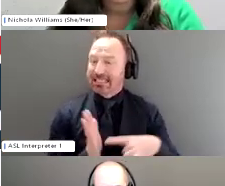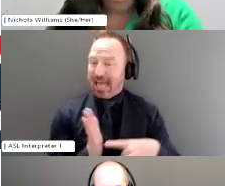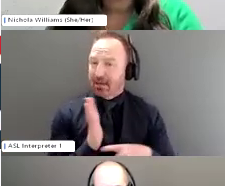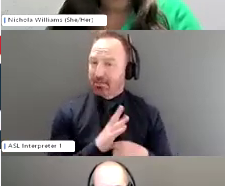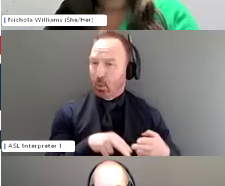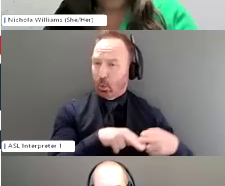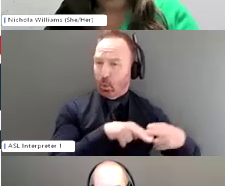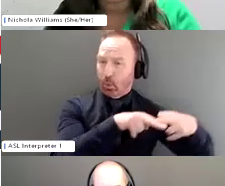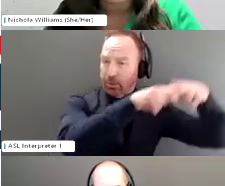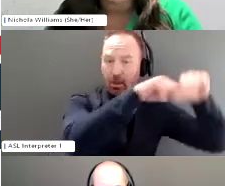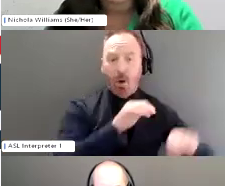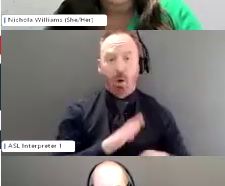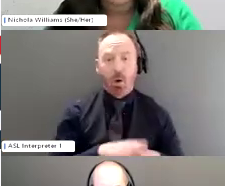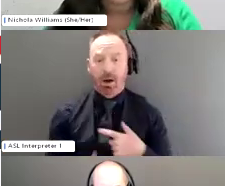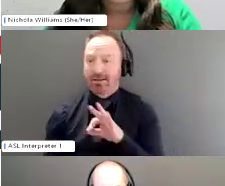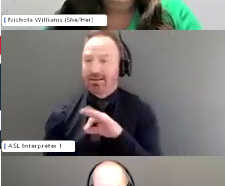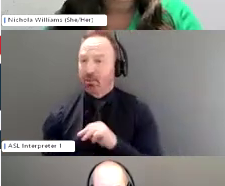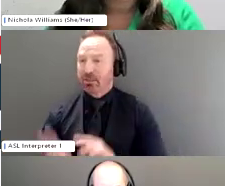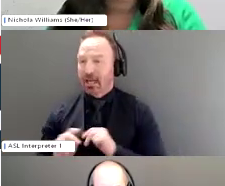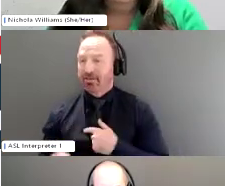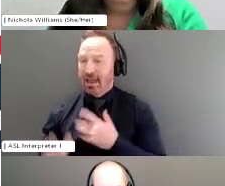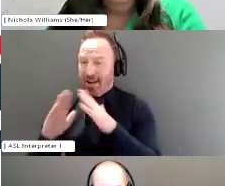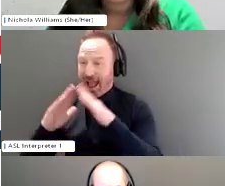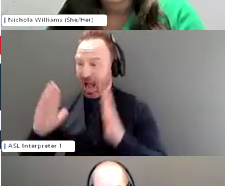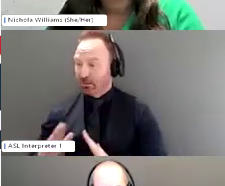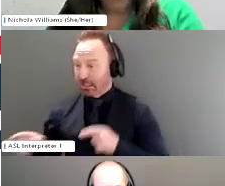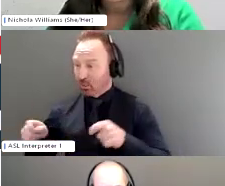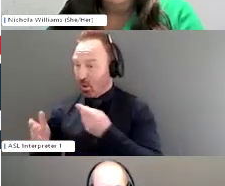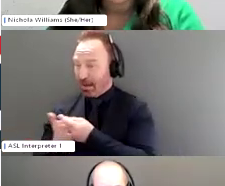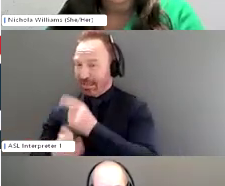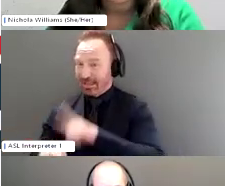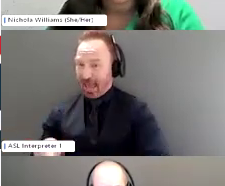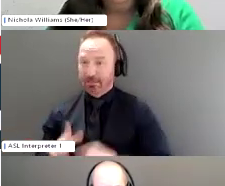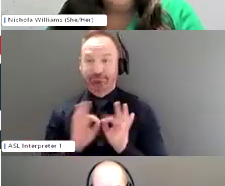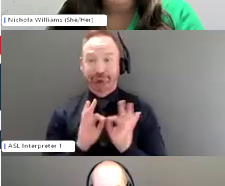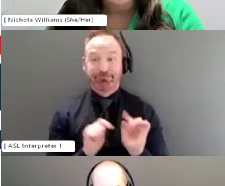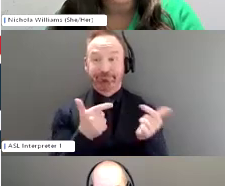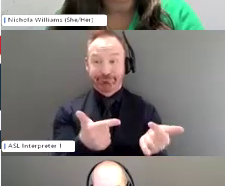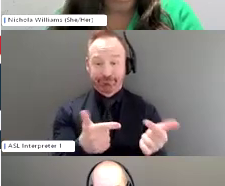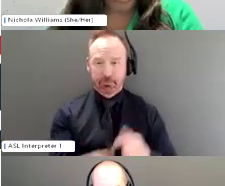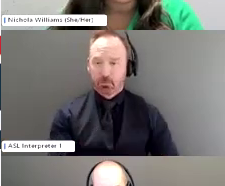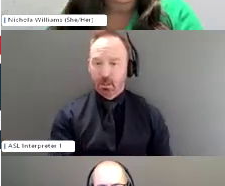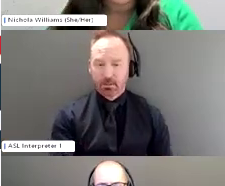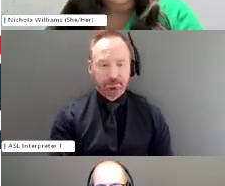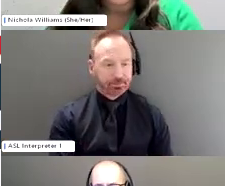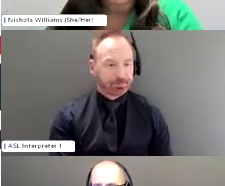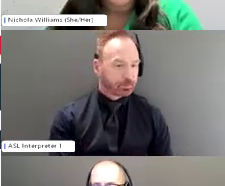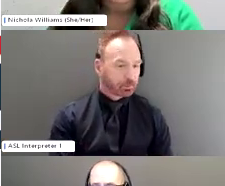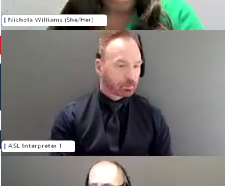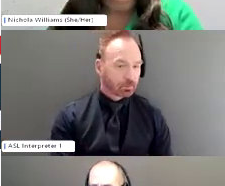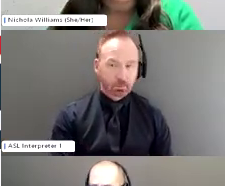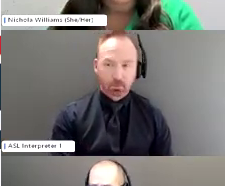household. Now, these aren't just numbers. They represent real people who are often silenced, trapped, and left without any sort